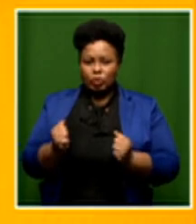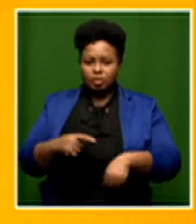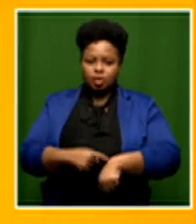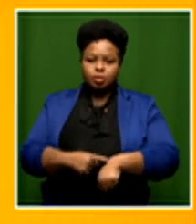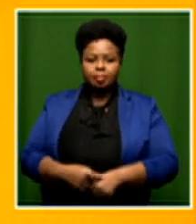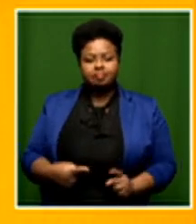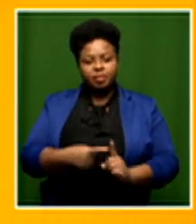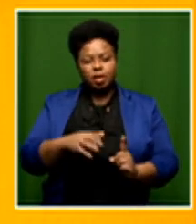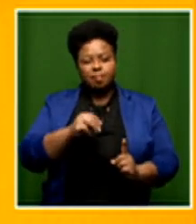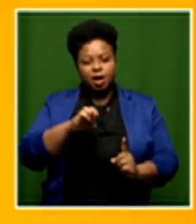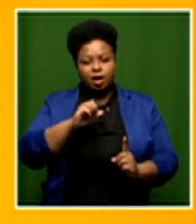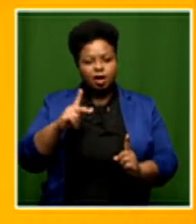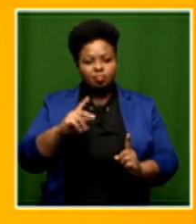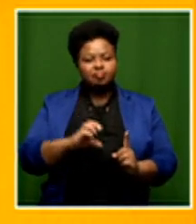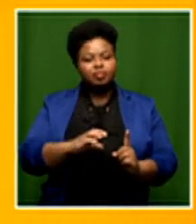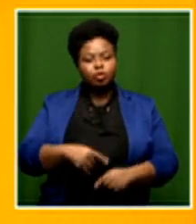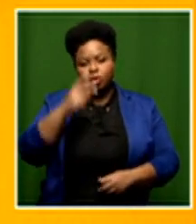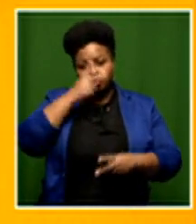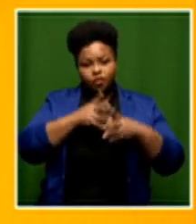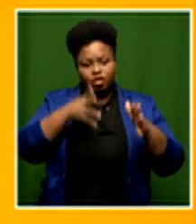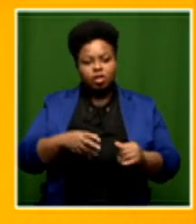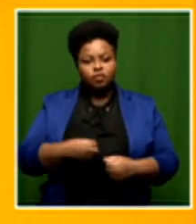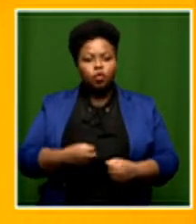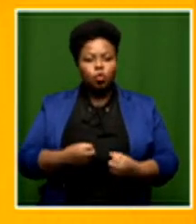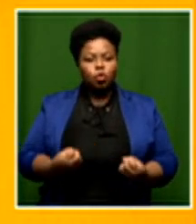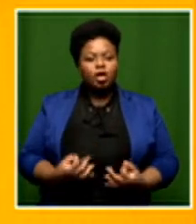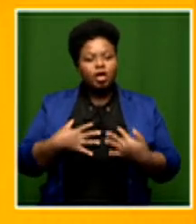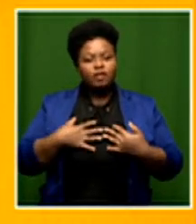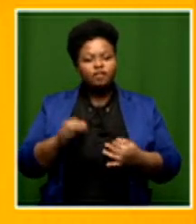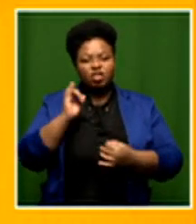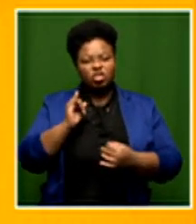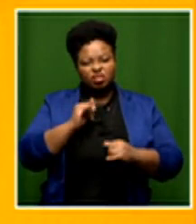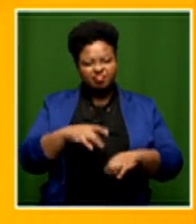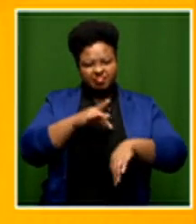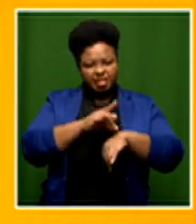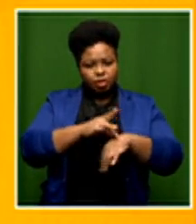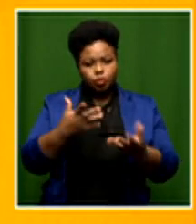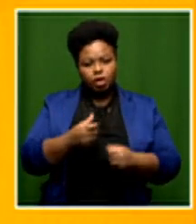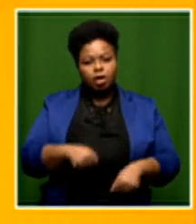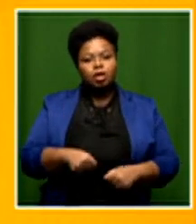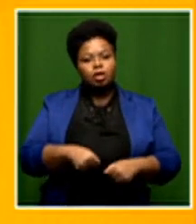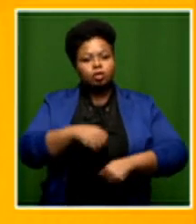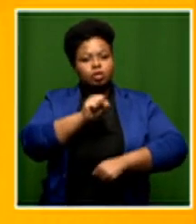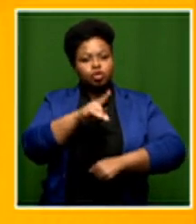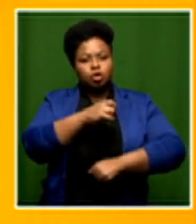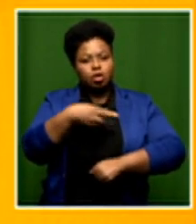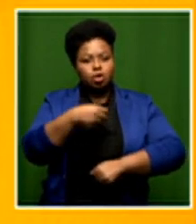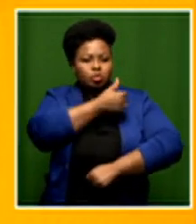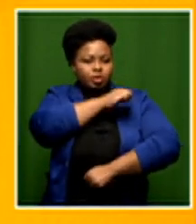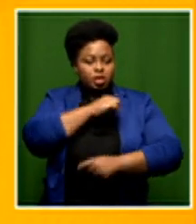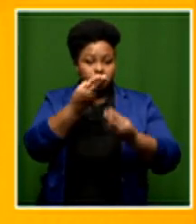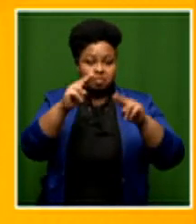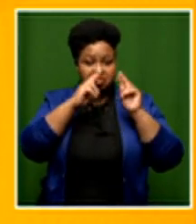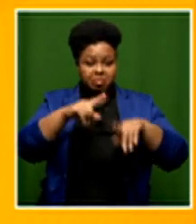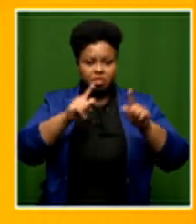Marc Mendelson, a professor of infectious diseases at the Groote Schuur Hospital and the University of Cape Town, says it is important for